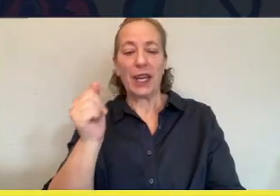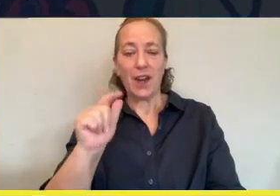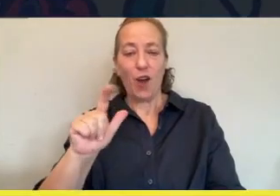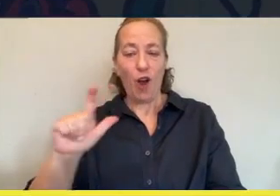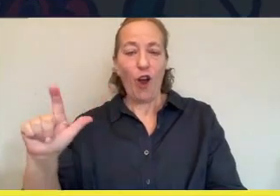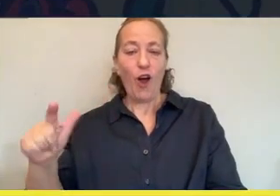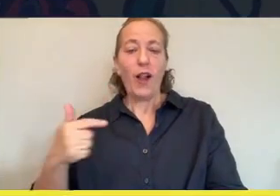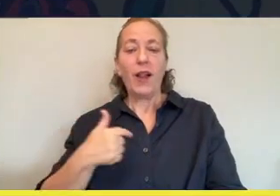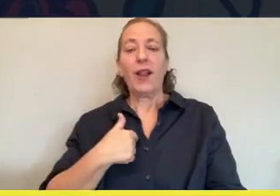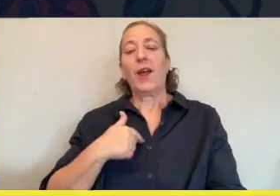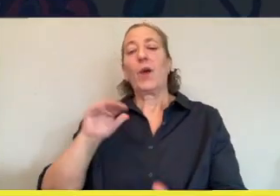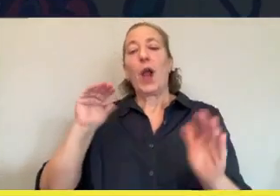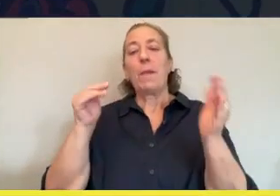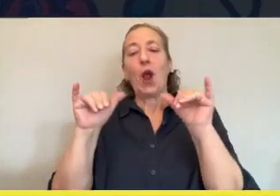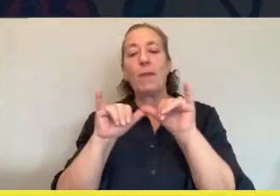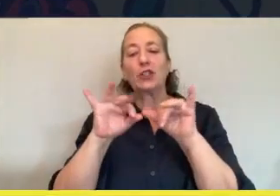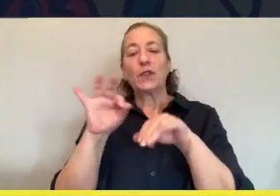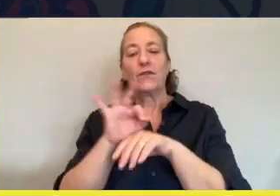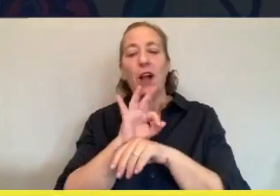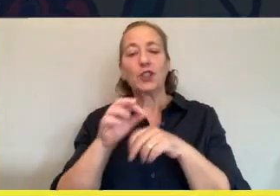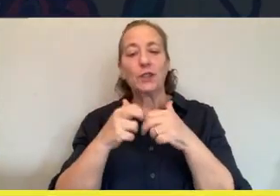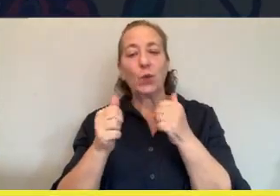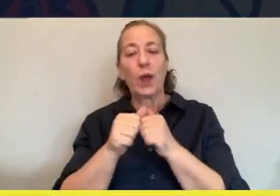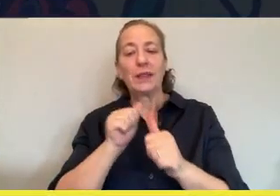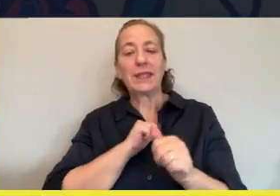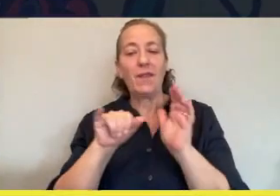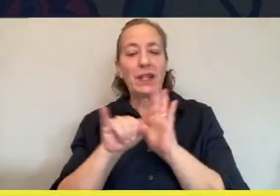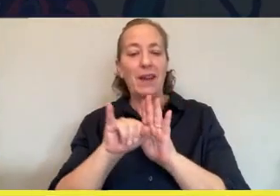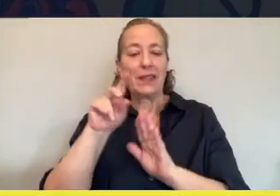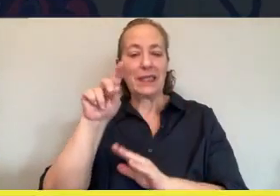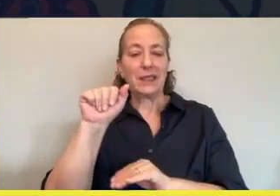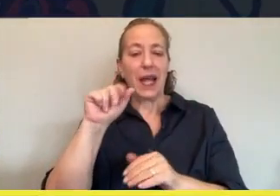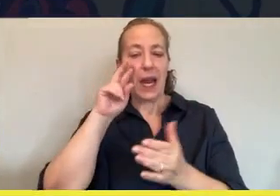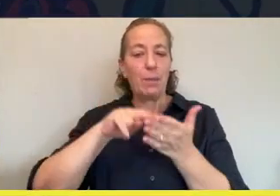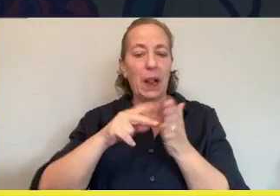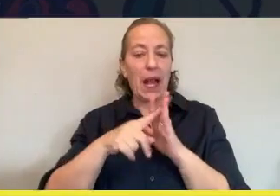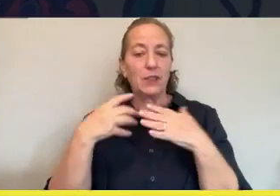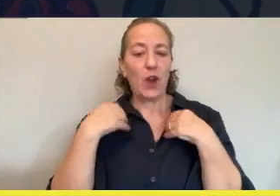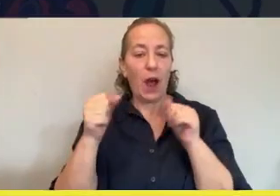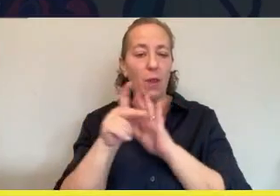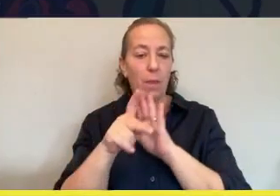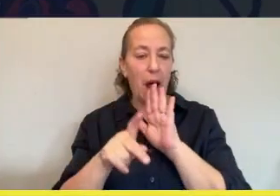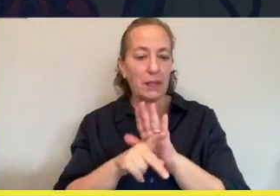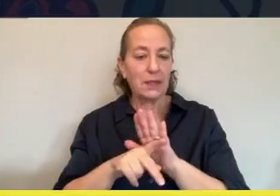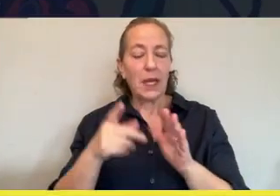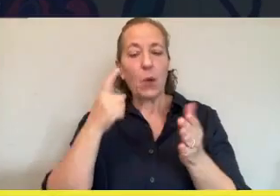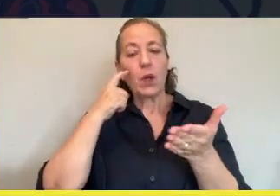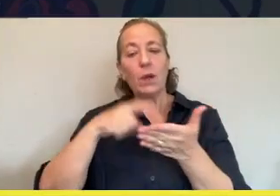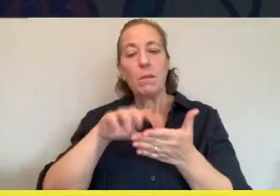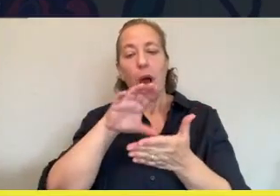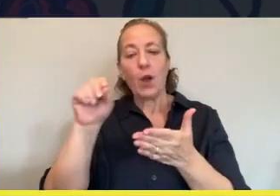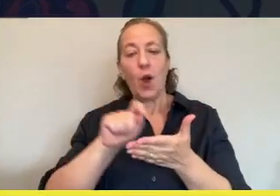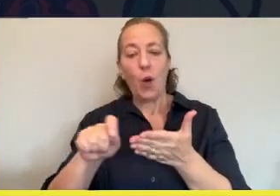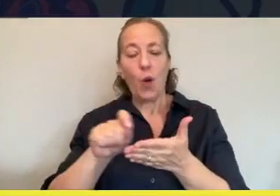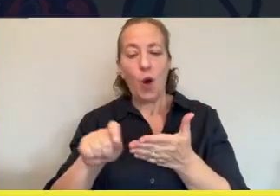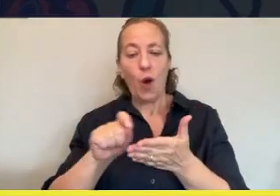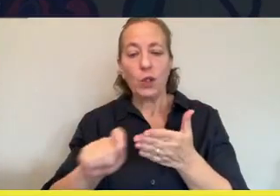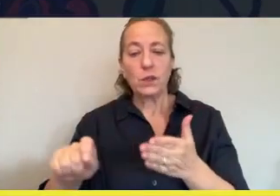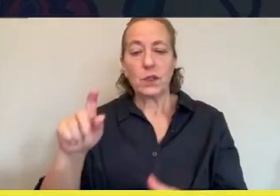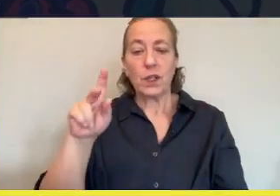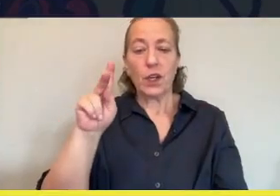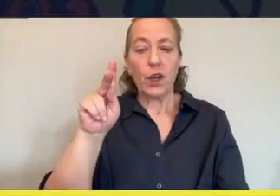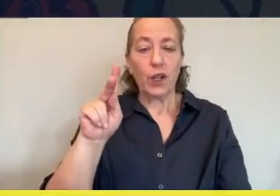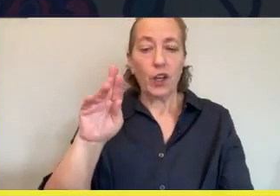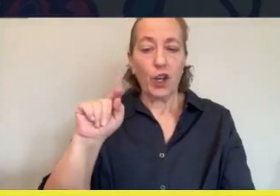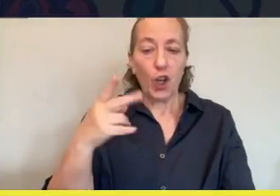with self-identified disability and implications for health policy. I'd like to acknowledge my co-authors, Noel Kurth, Catherine Ibsen,